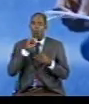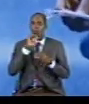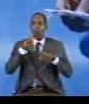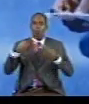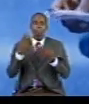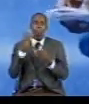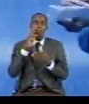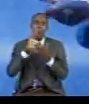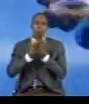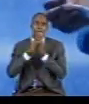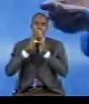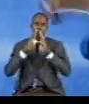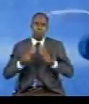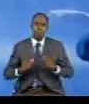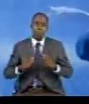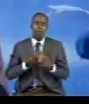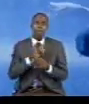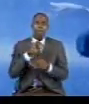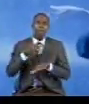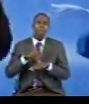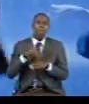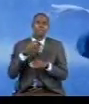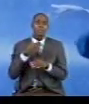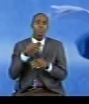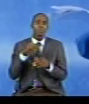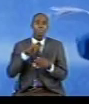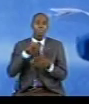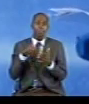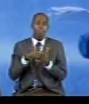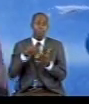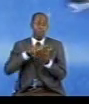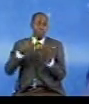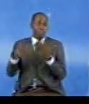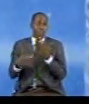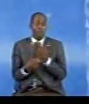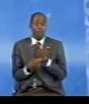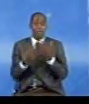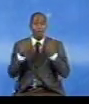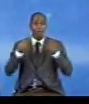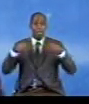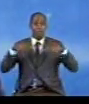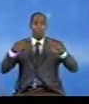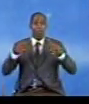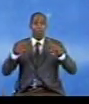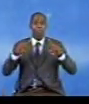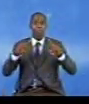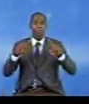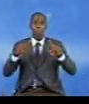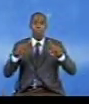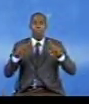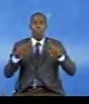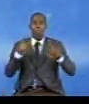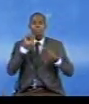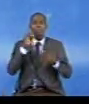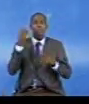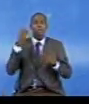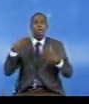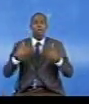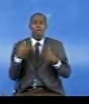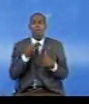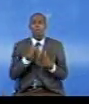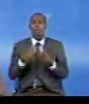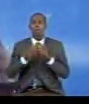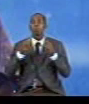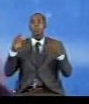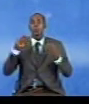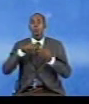mentioned, announced, which is the global crusade, the first crusade, I was having big problem, of which